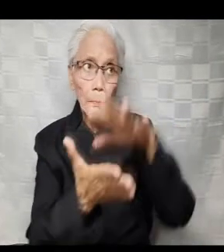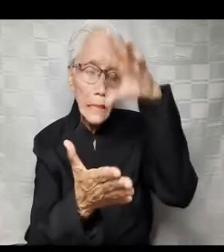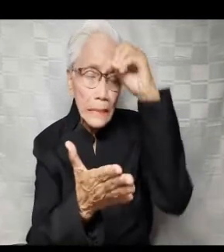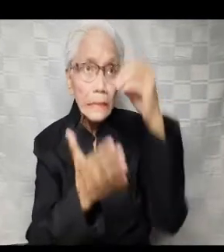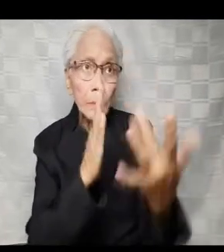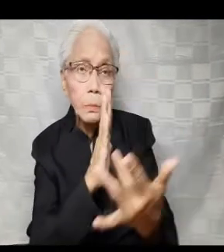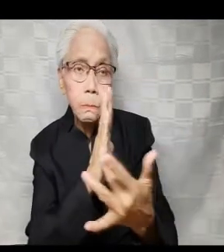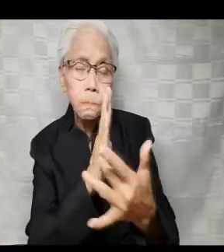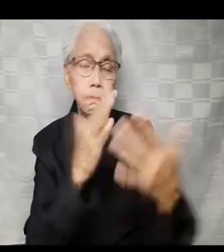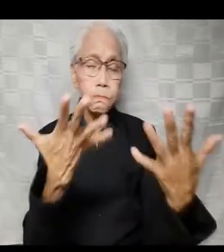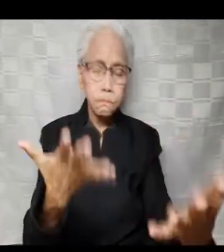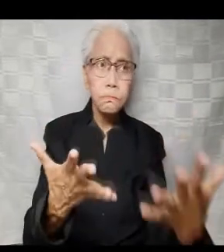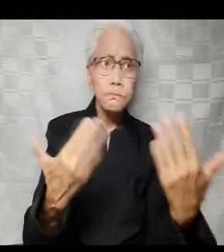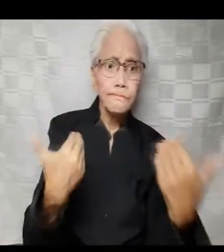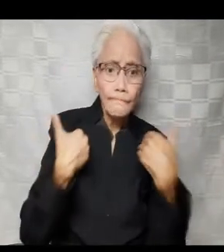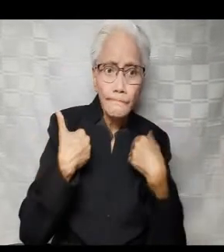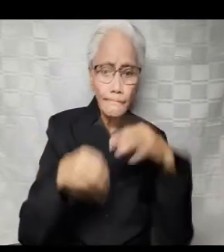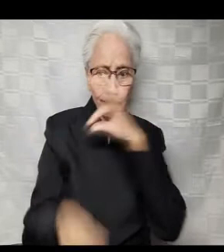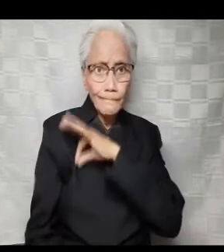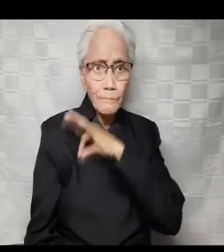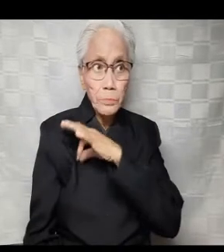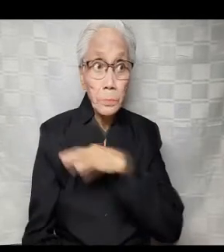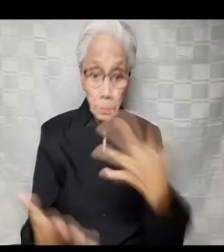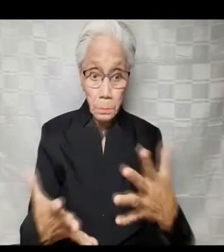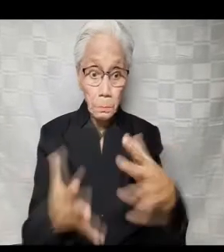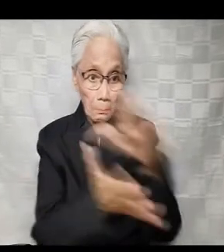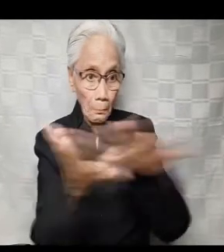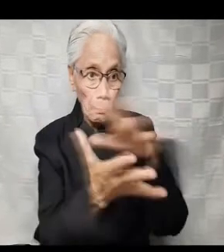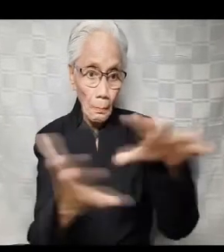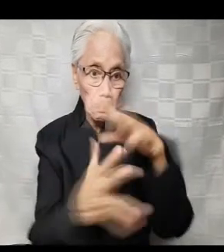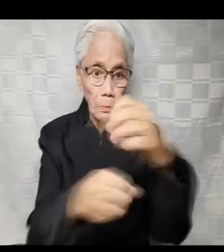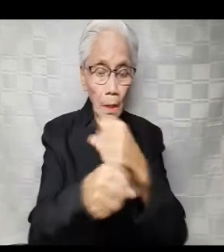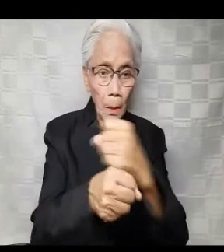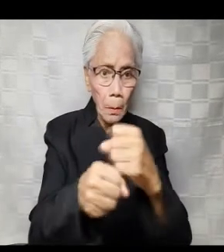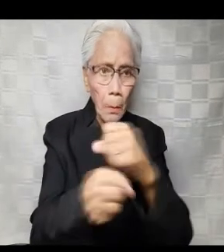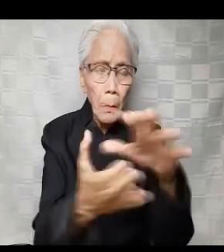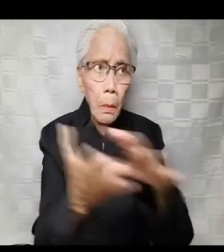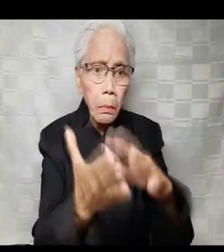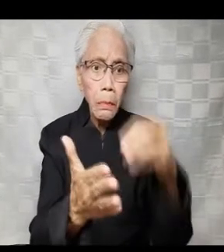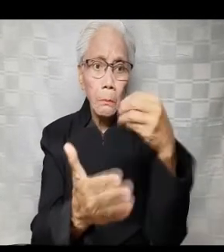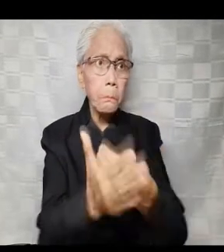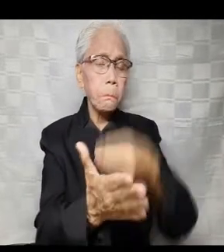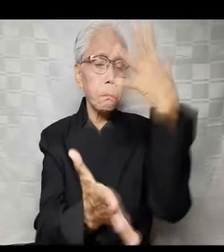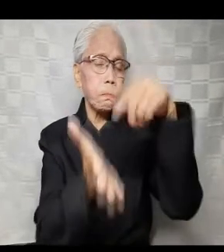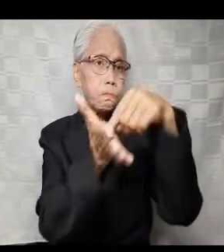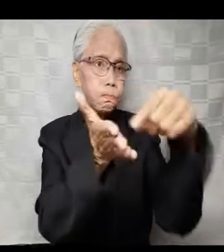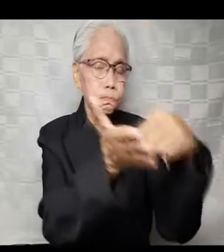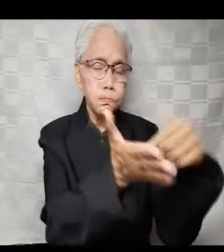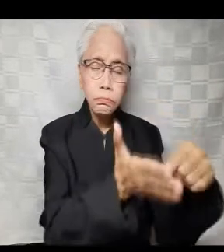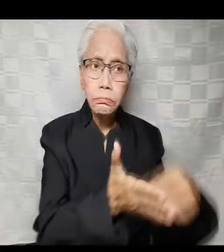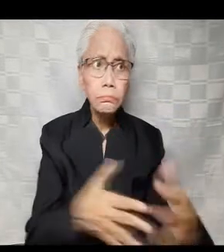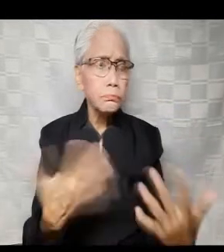of maximizing gain. Low-quality coffee was mixed with an expensive kind and sold deceptively at a